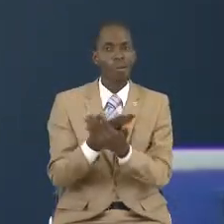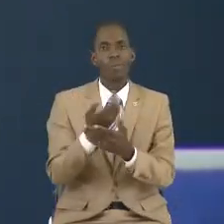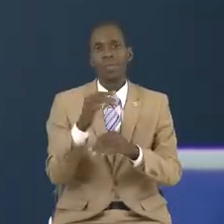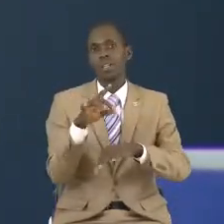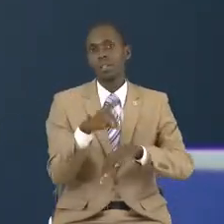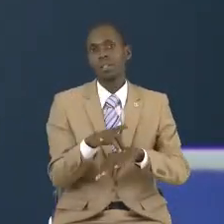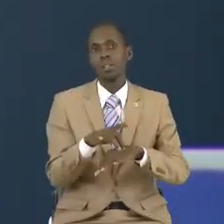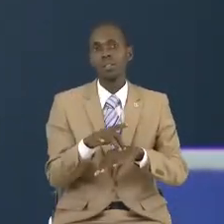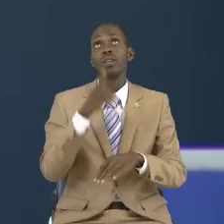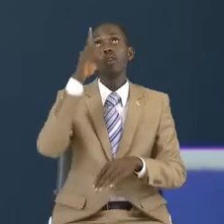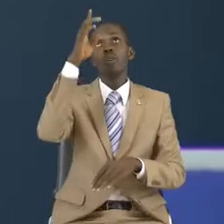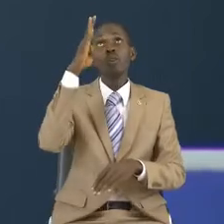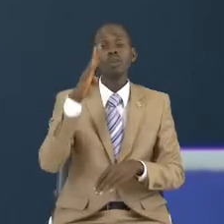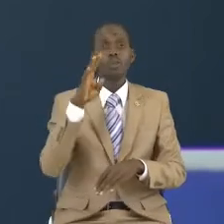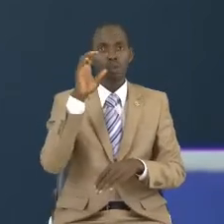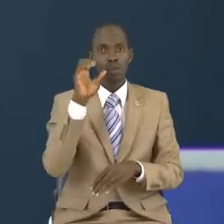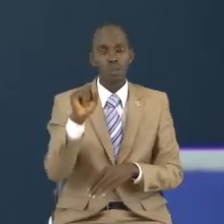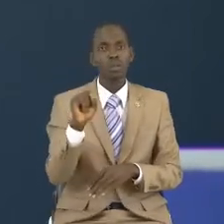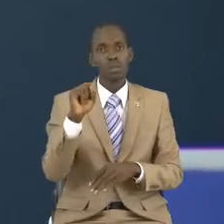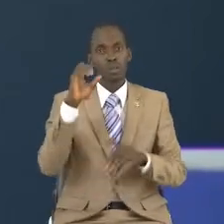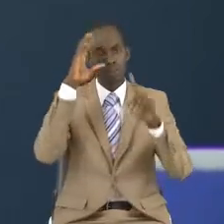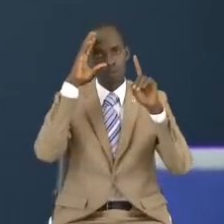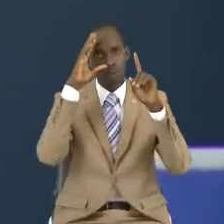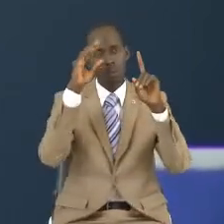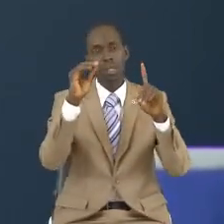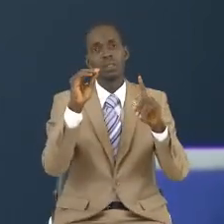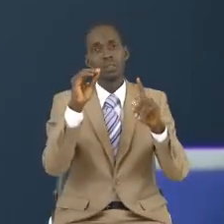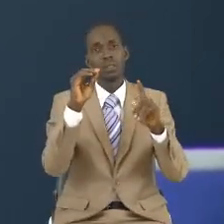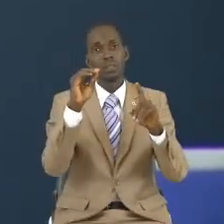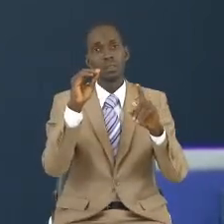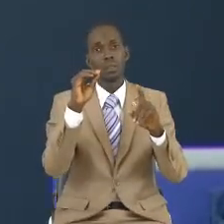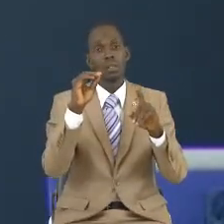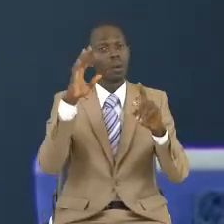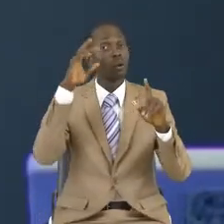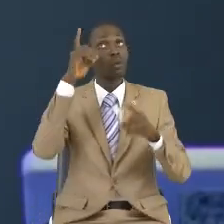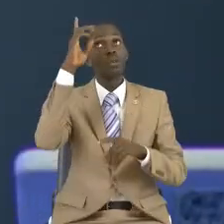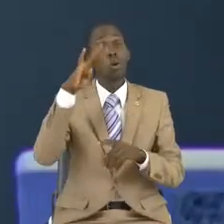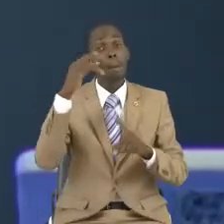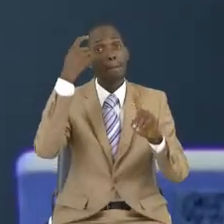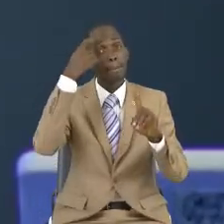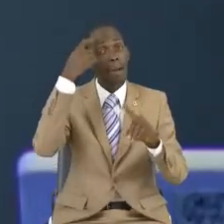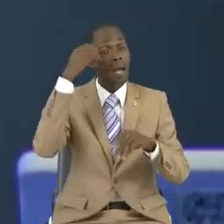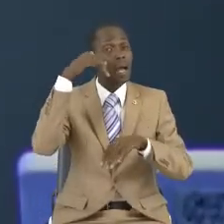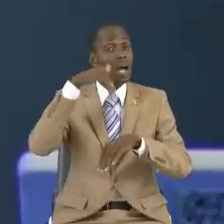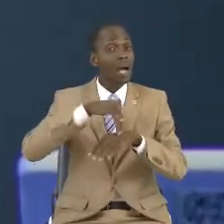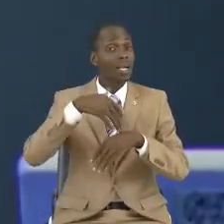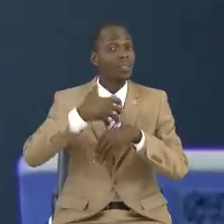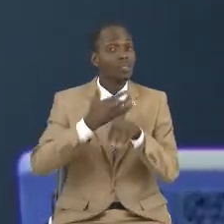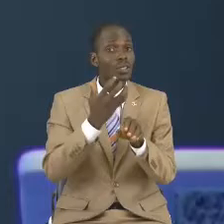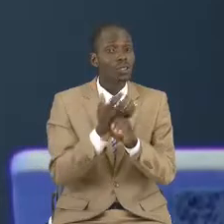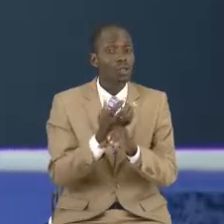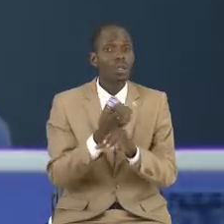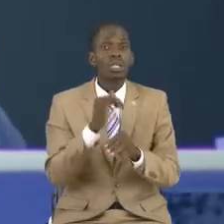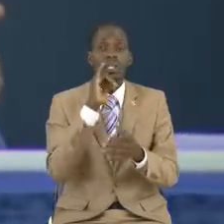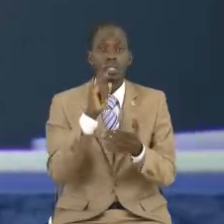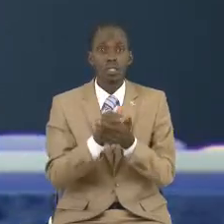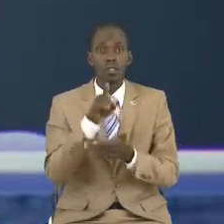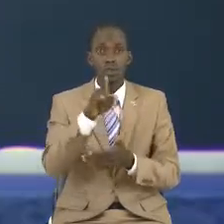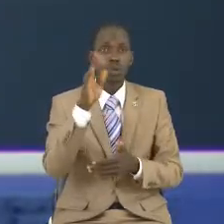mind at creation was created that he will have dominion